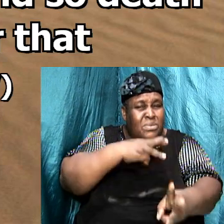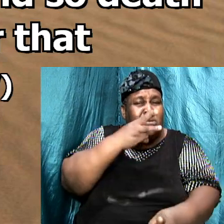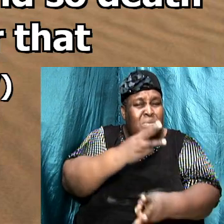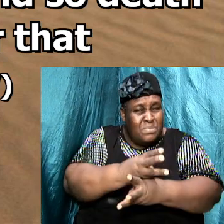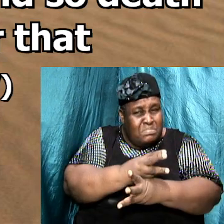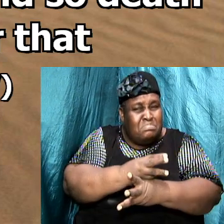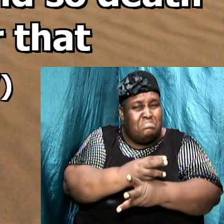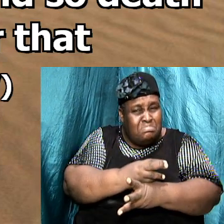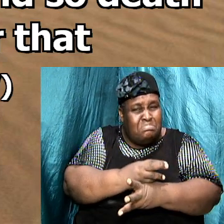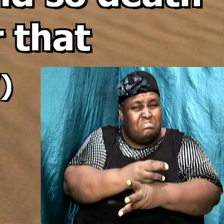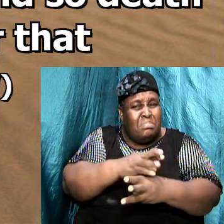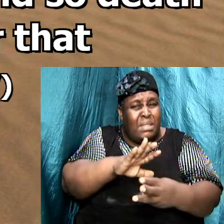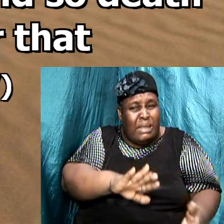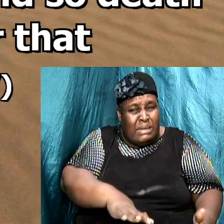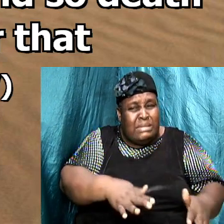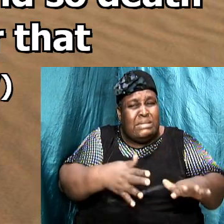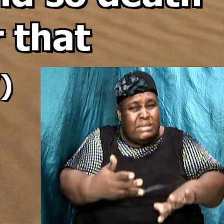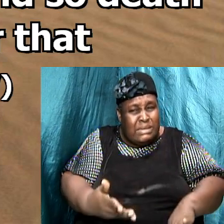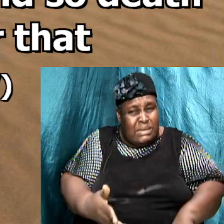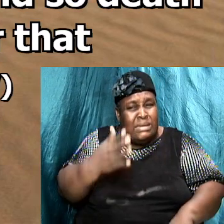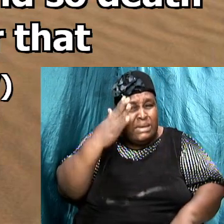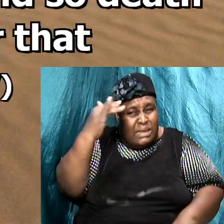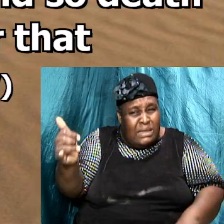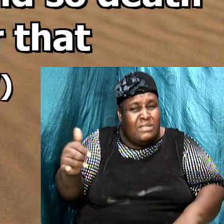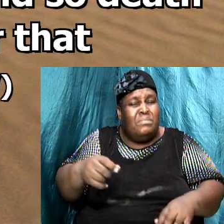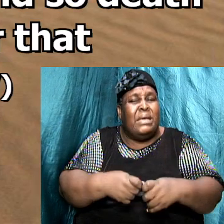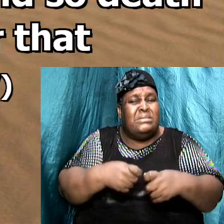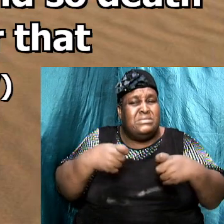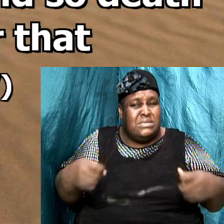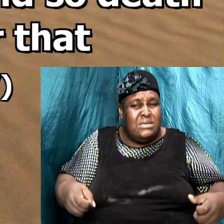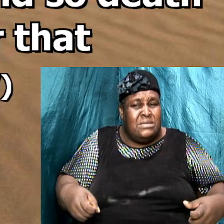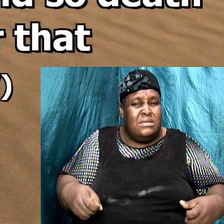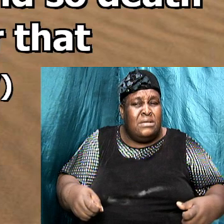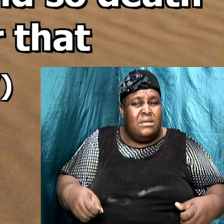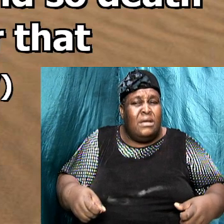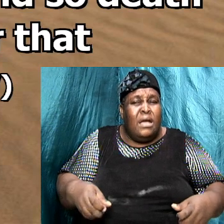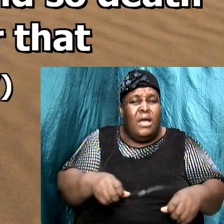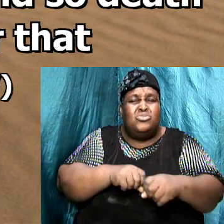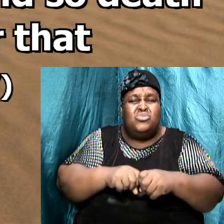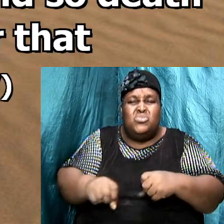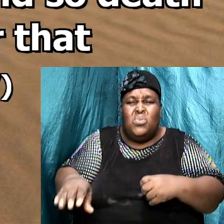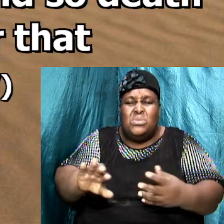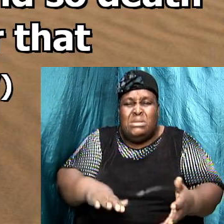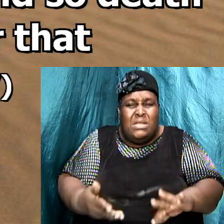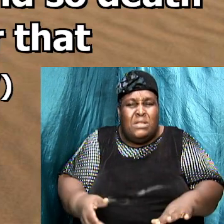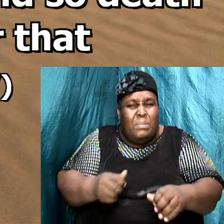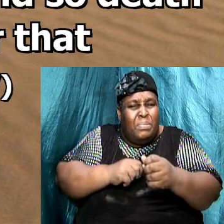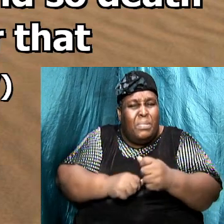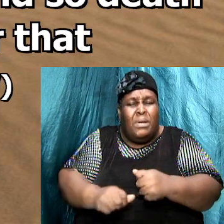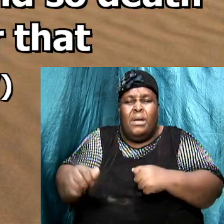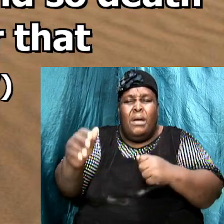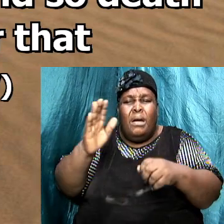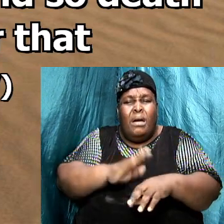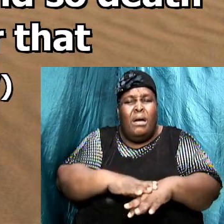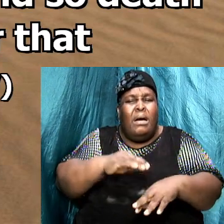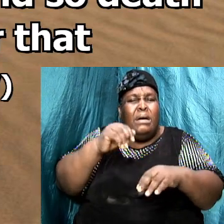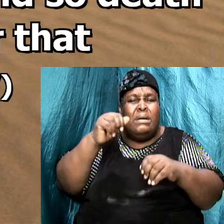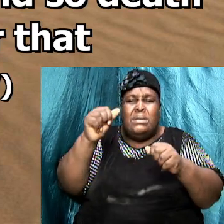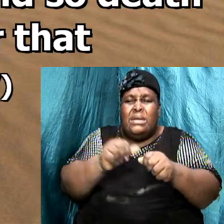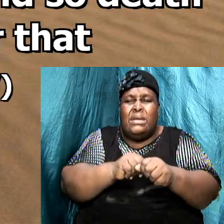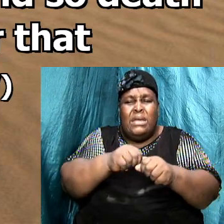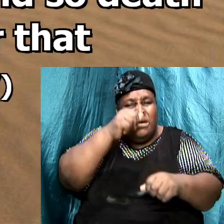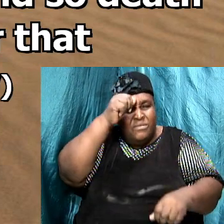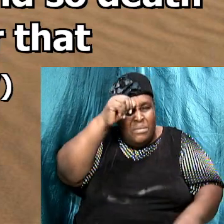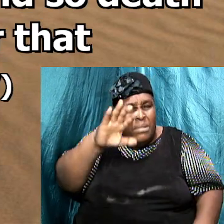man sin entered into the world, and death by sin, and so death passed upon all